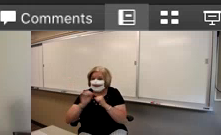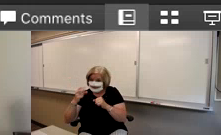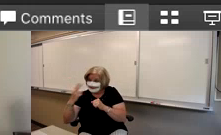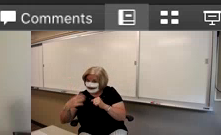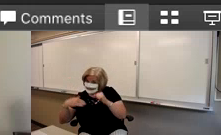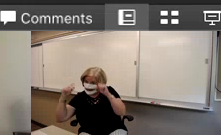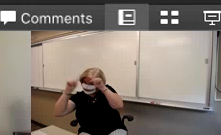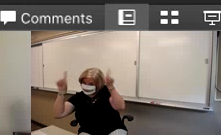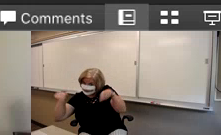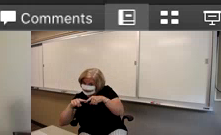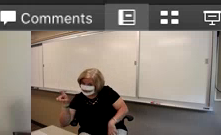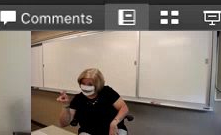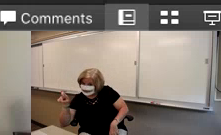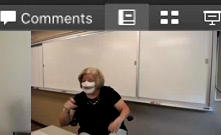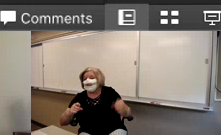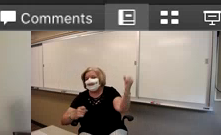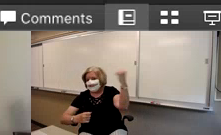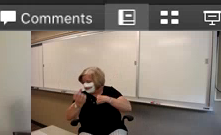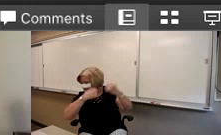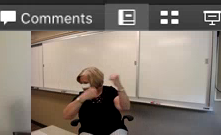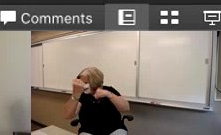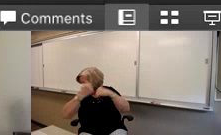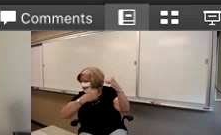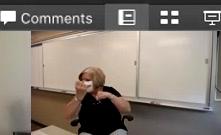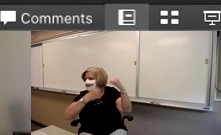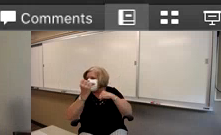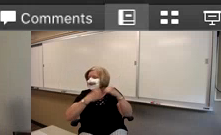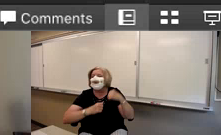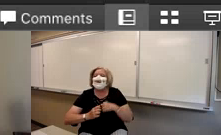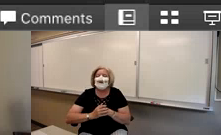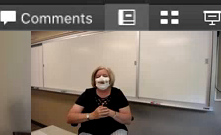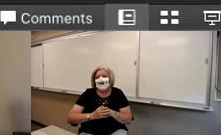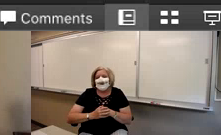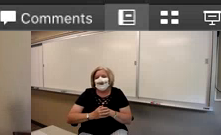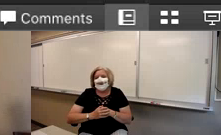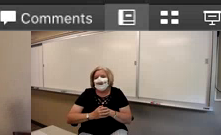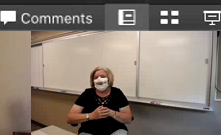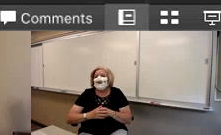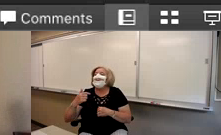screen? Yes. Yes. Okay. Thank you, Peggy.